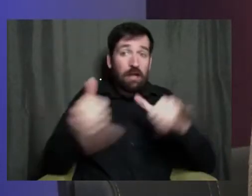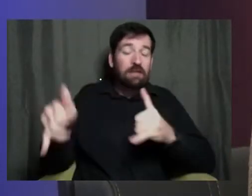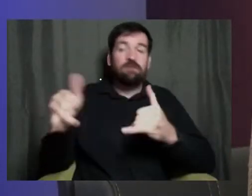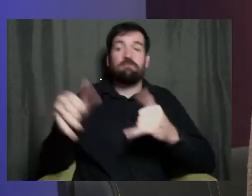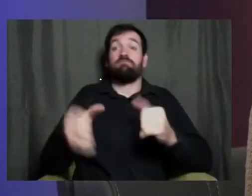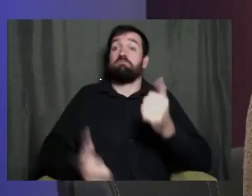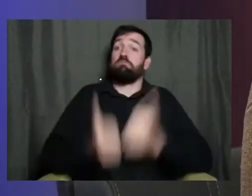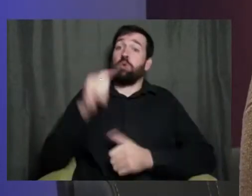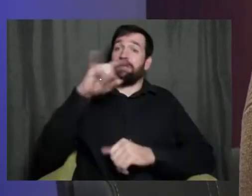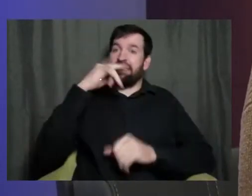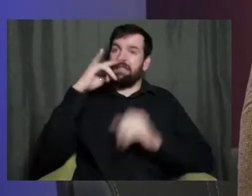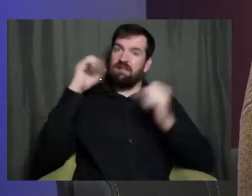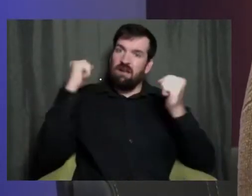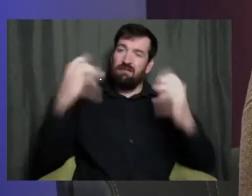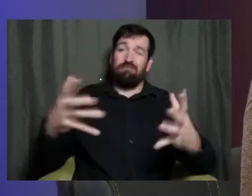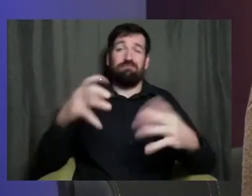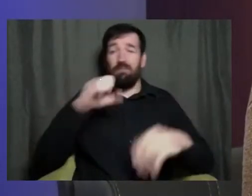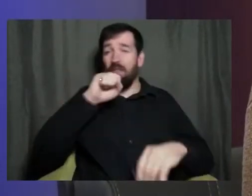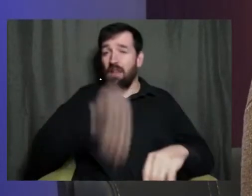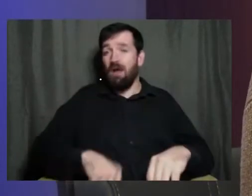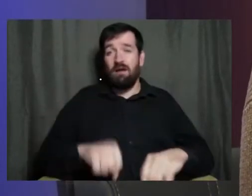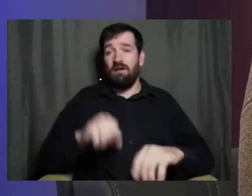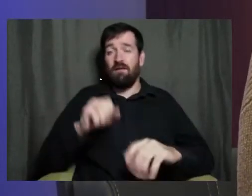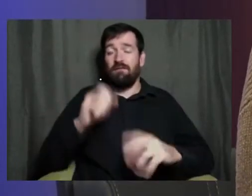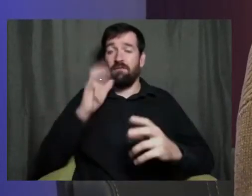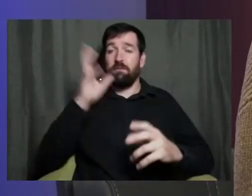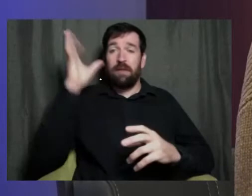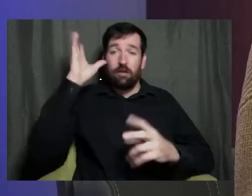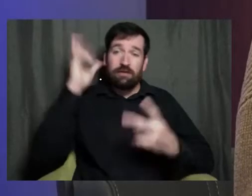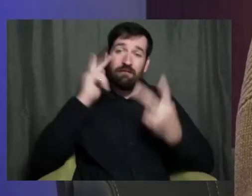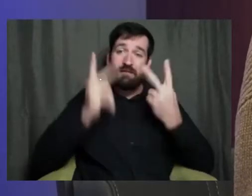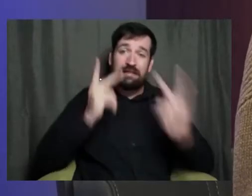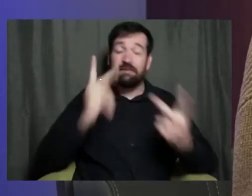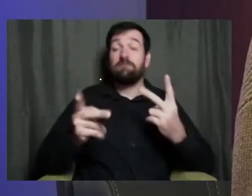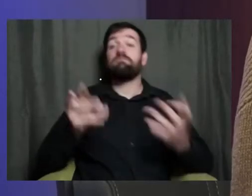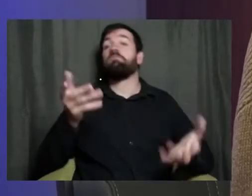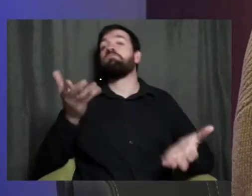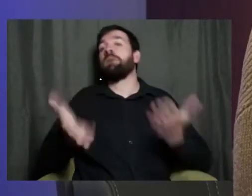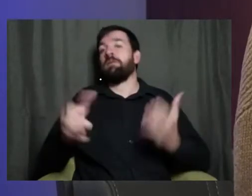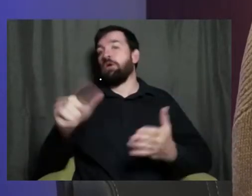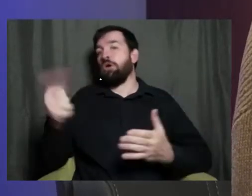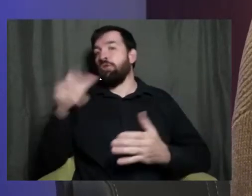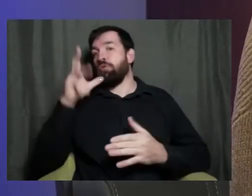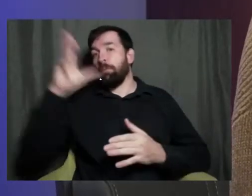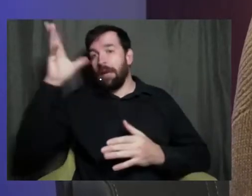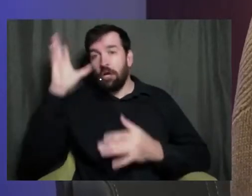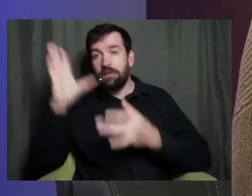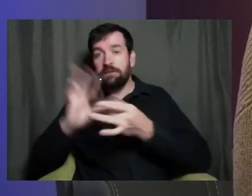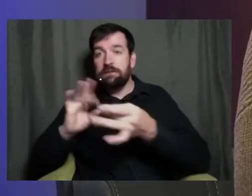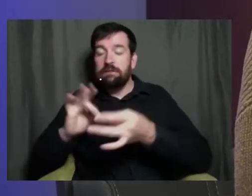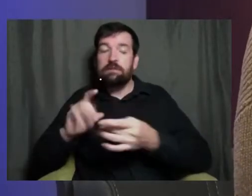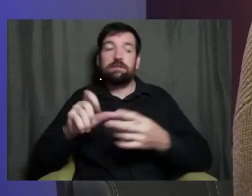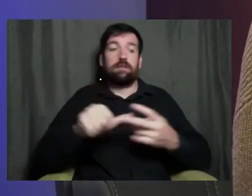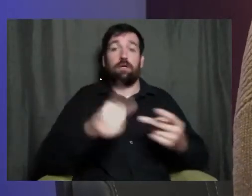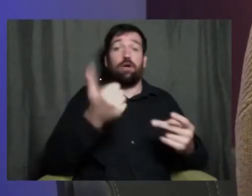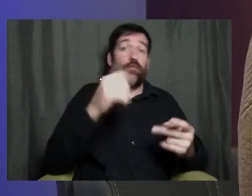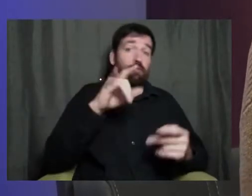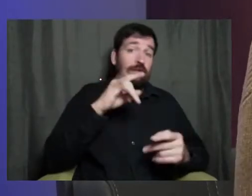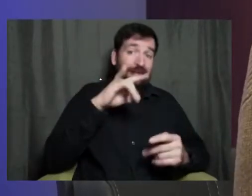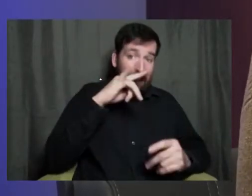class parties. Also talking to kiddos about, you may hear other parents say things, you may hear other kiddos say things, but